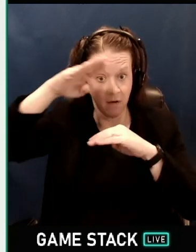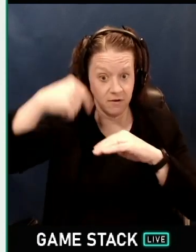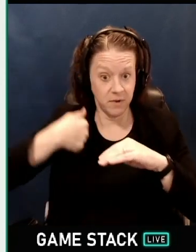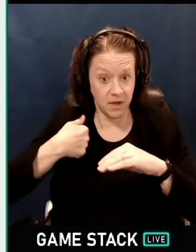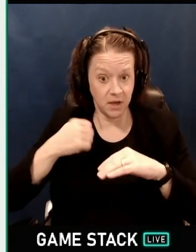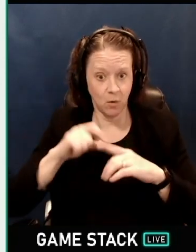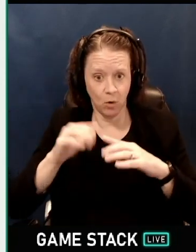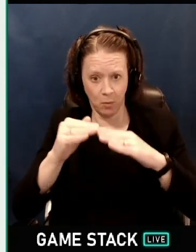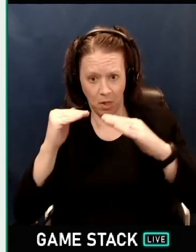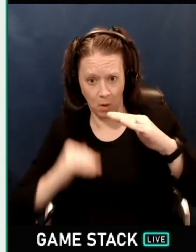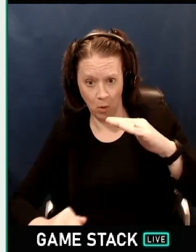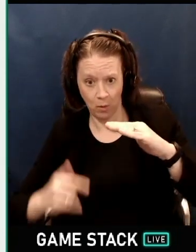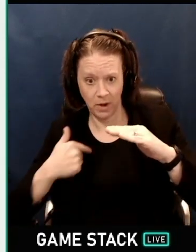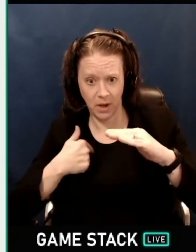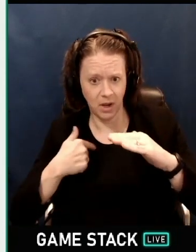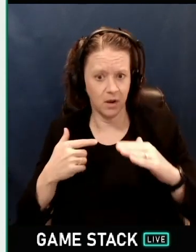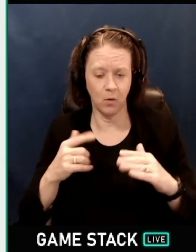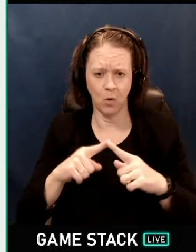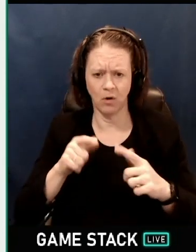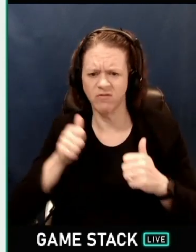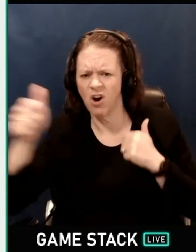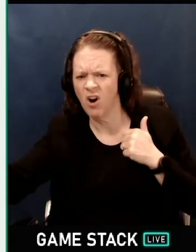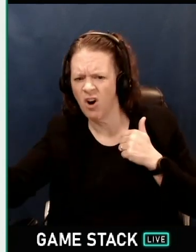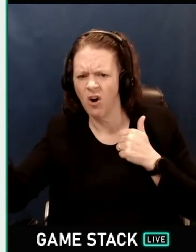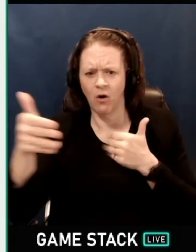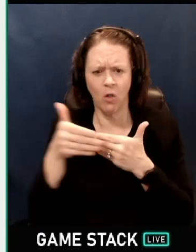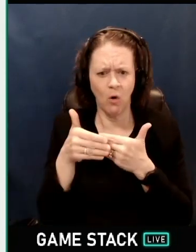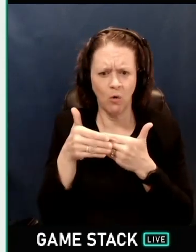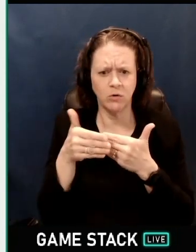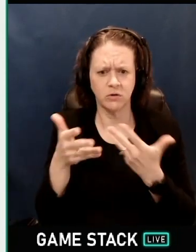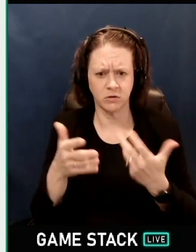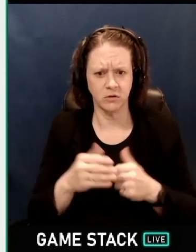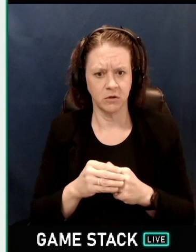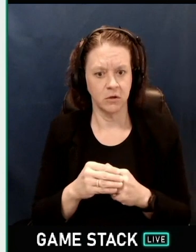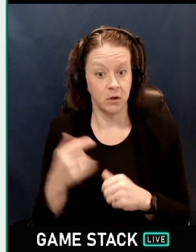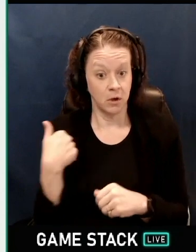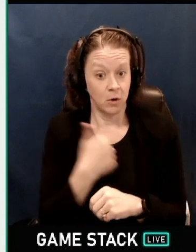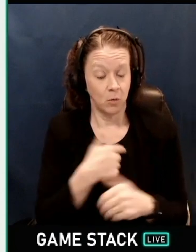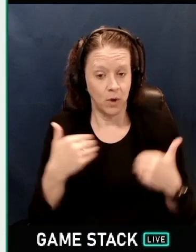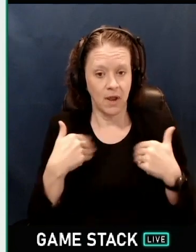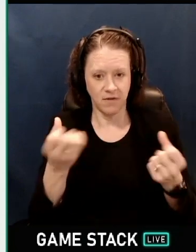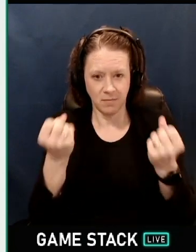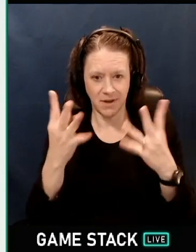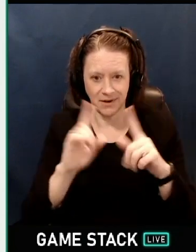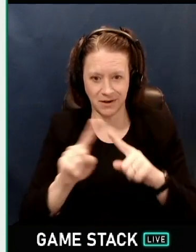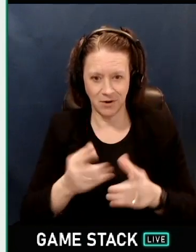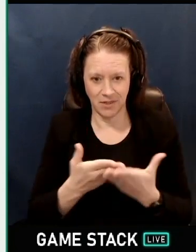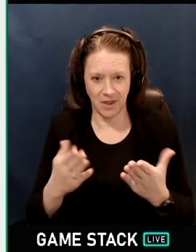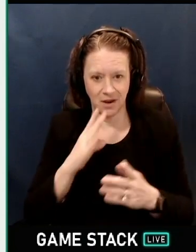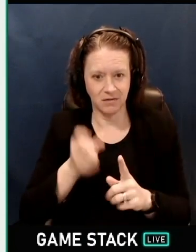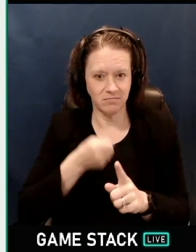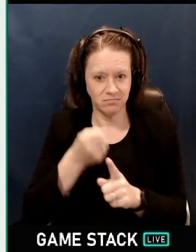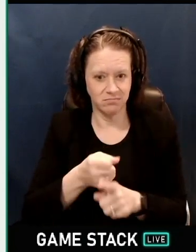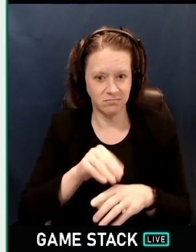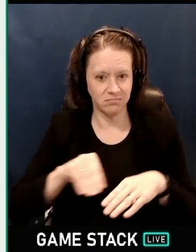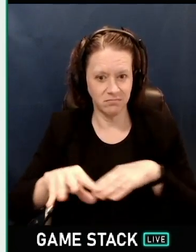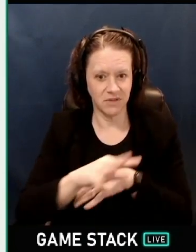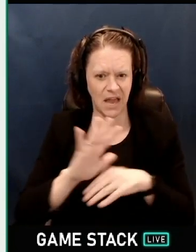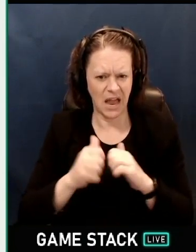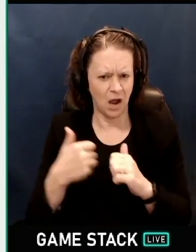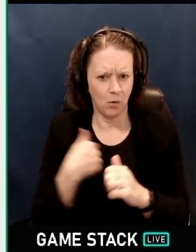sound is. And there's a lot of factors that go into how we hear the world. You know, with our ears,